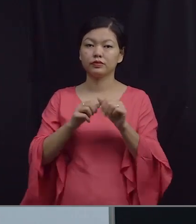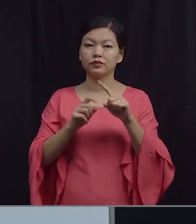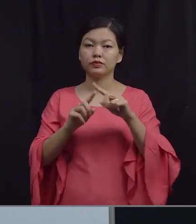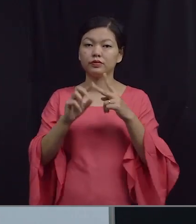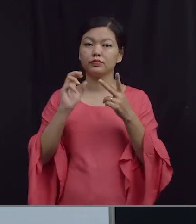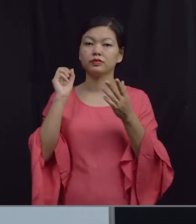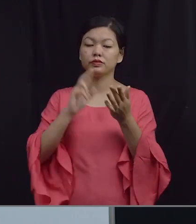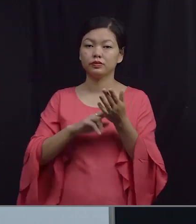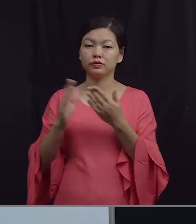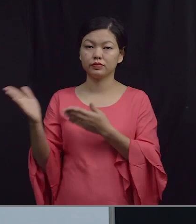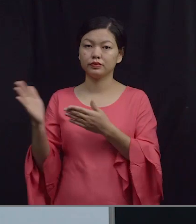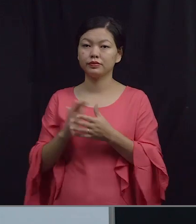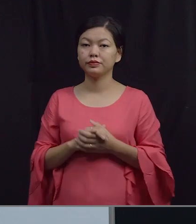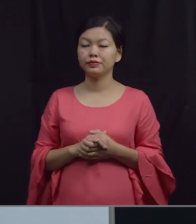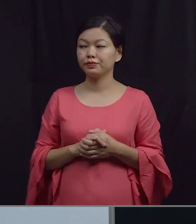center